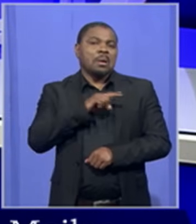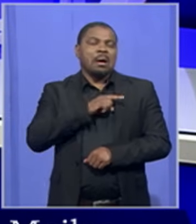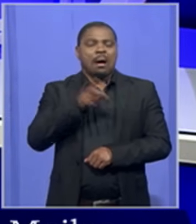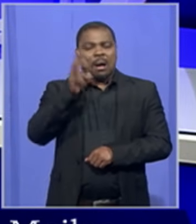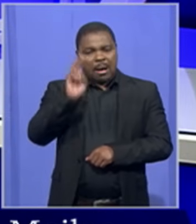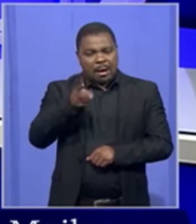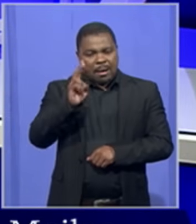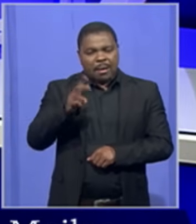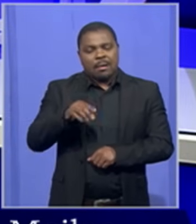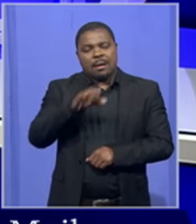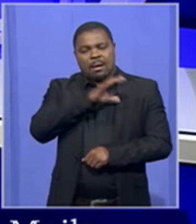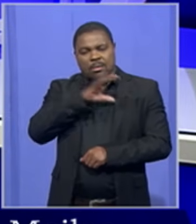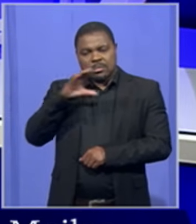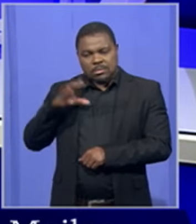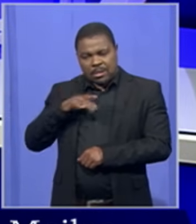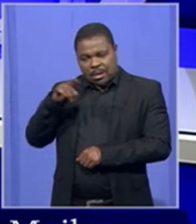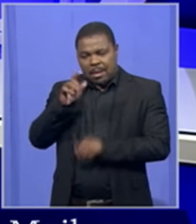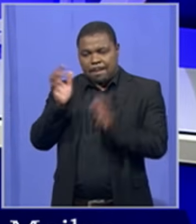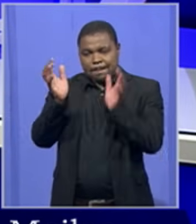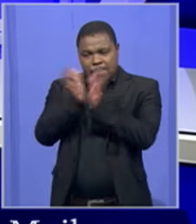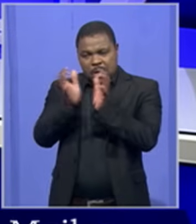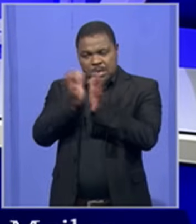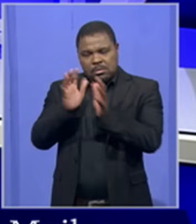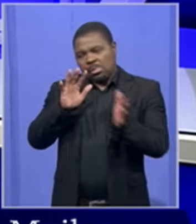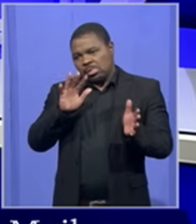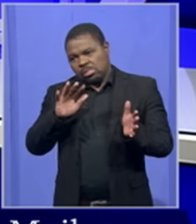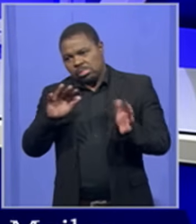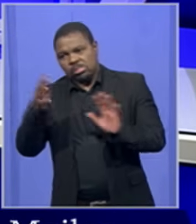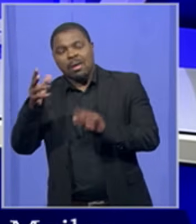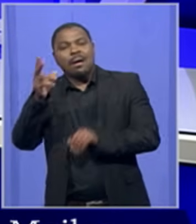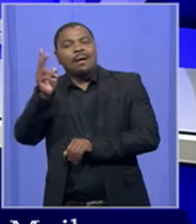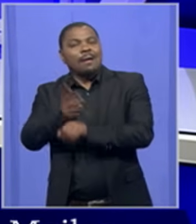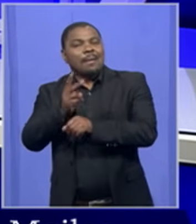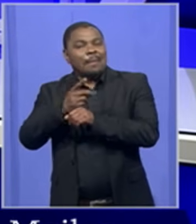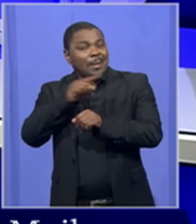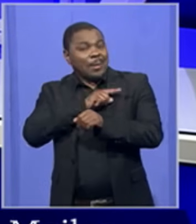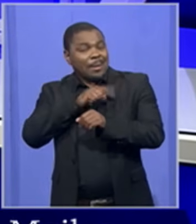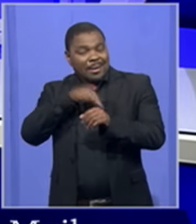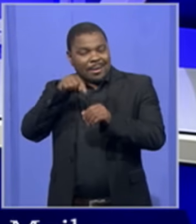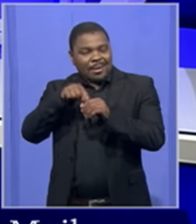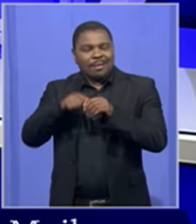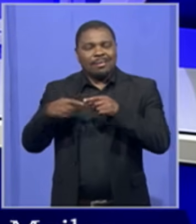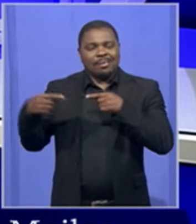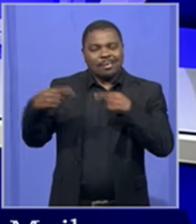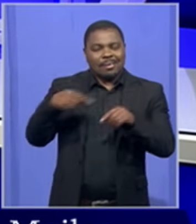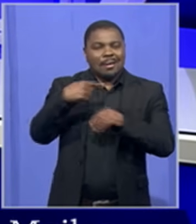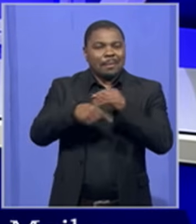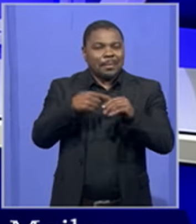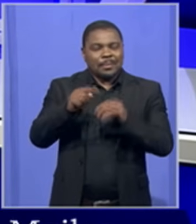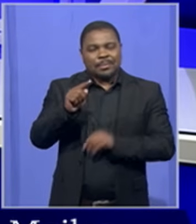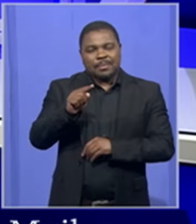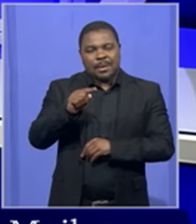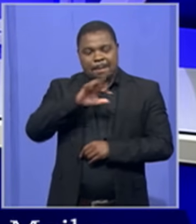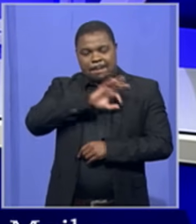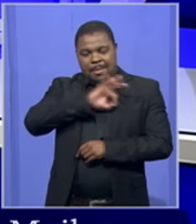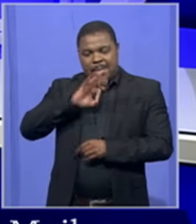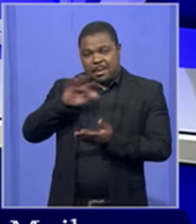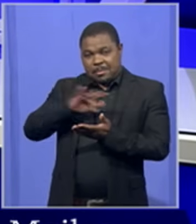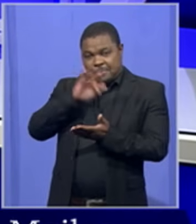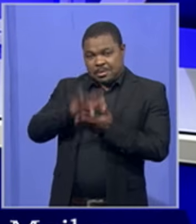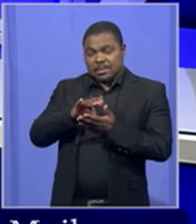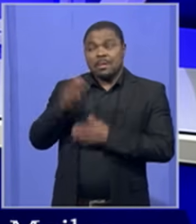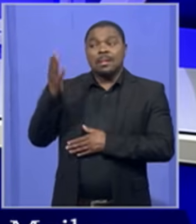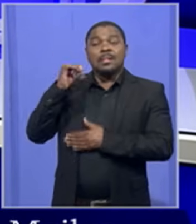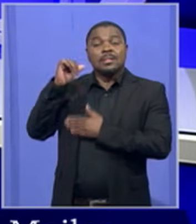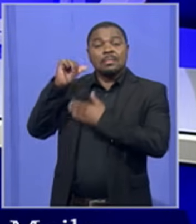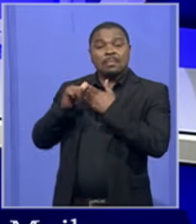nngwe gape ya kgotla ya masepala e kgorelediwe ka ntlha ya dintwa tsa maemo a bomeyara. Kgwedi e fetileng kgotla e tsere